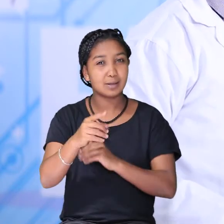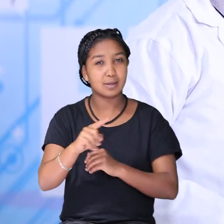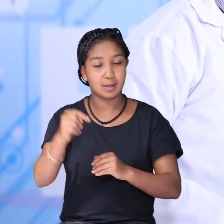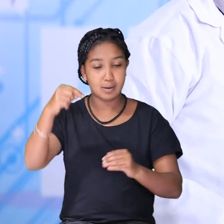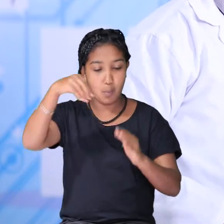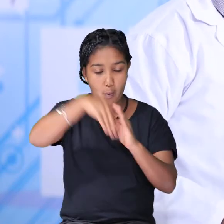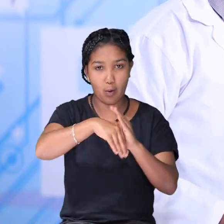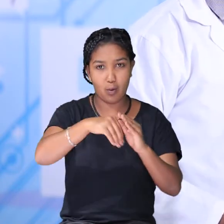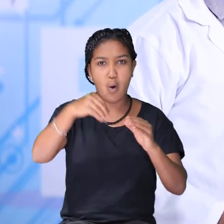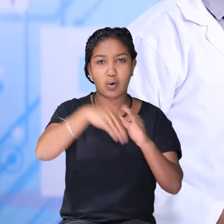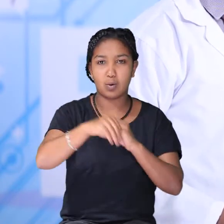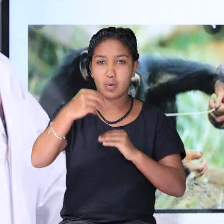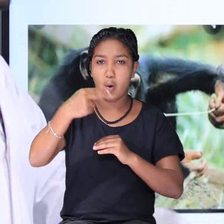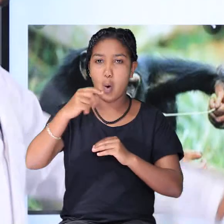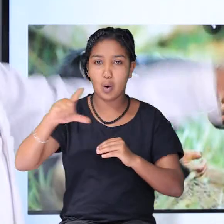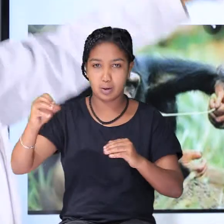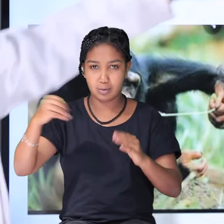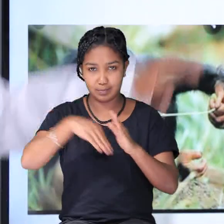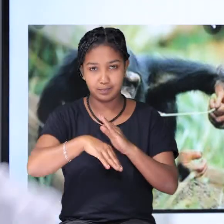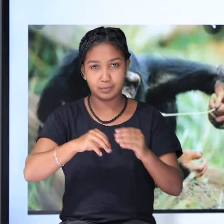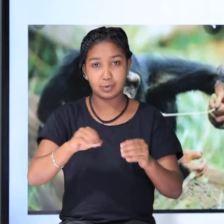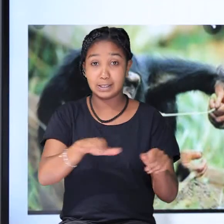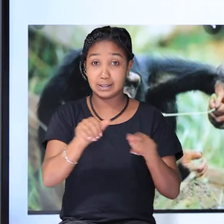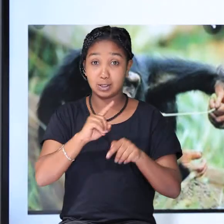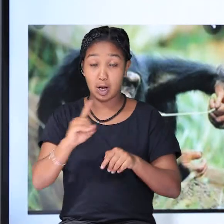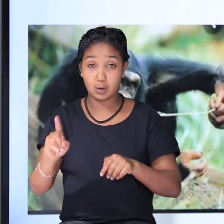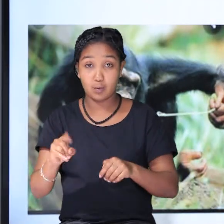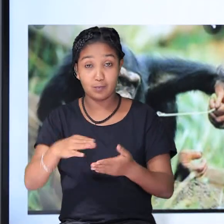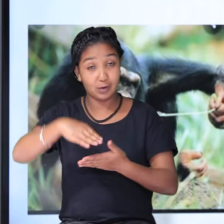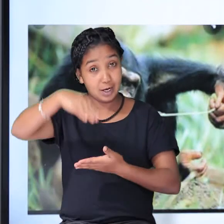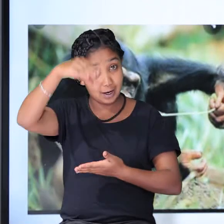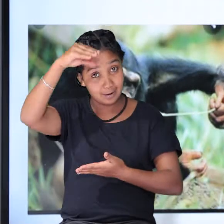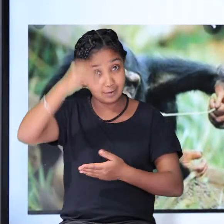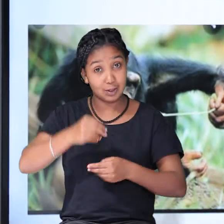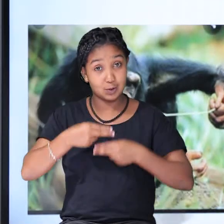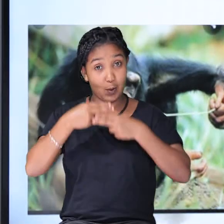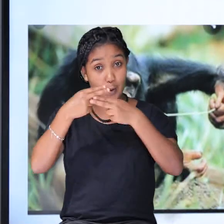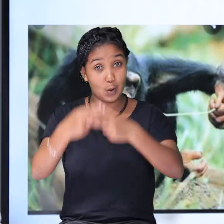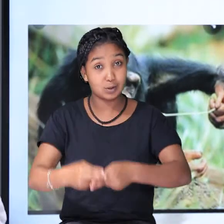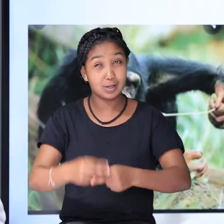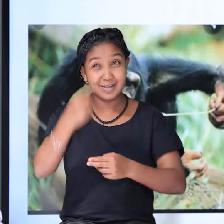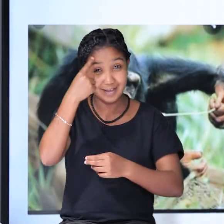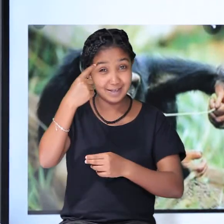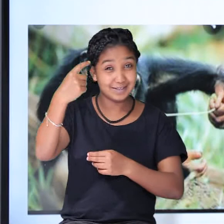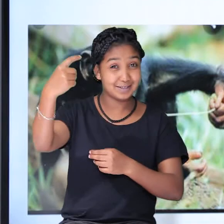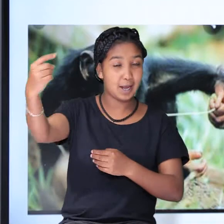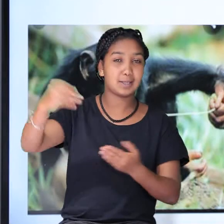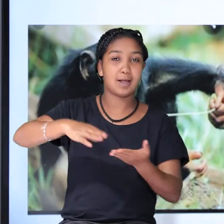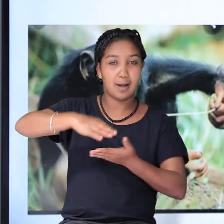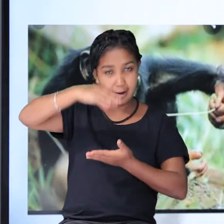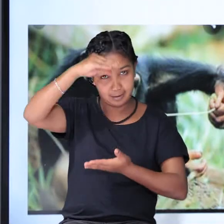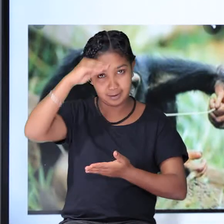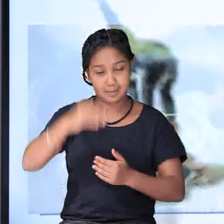or inside the holes of the ants. So such kind of learning is called insight learning.